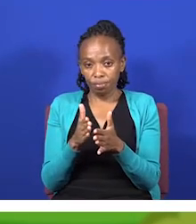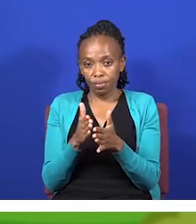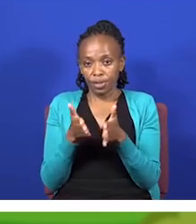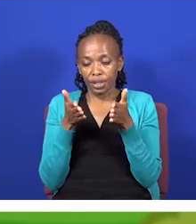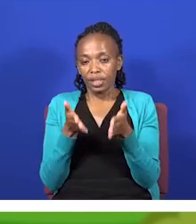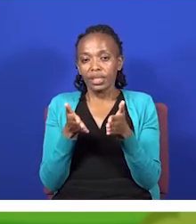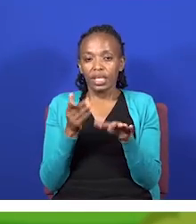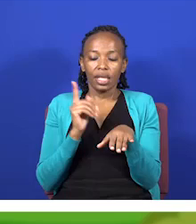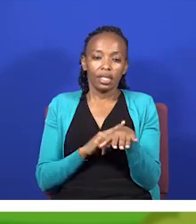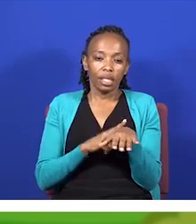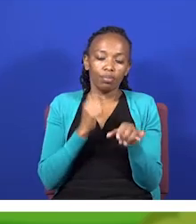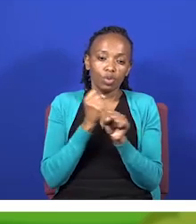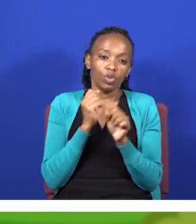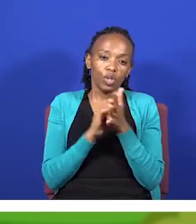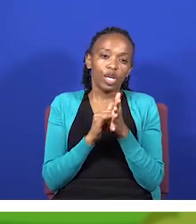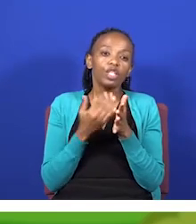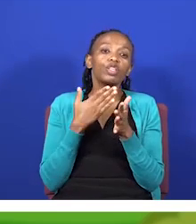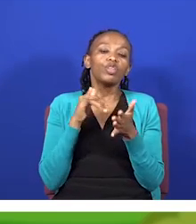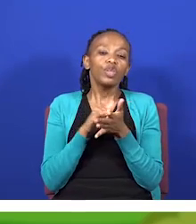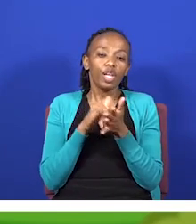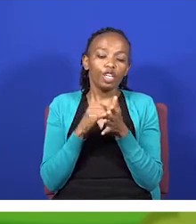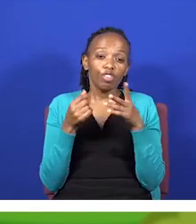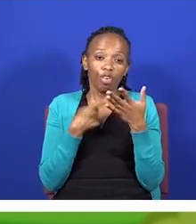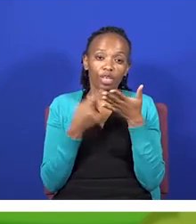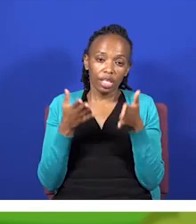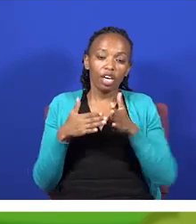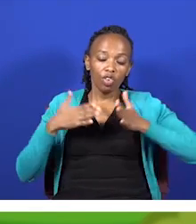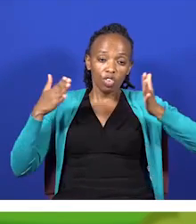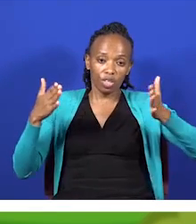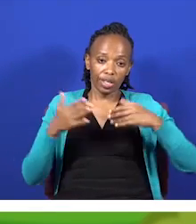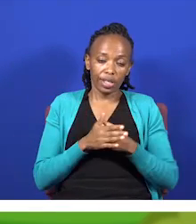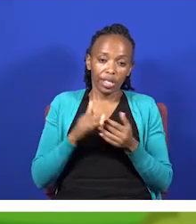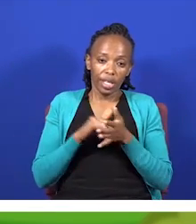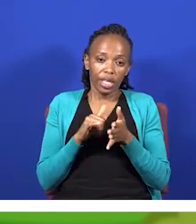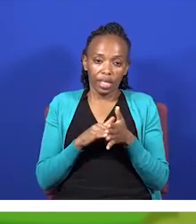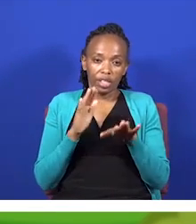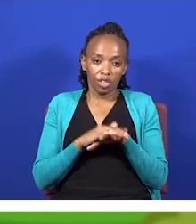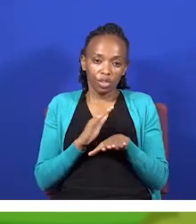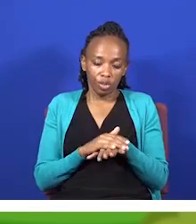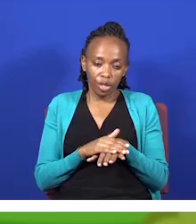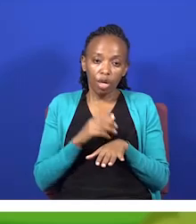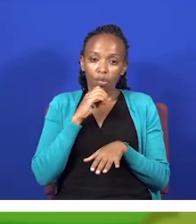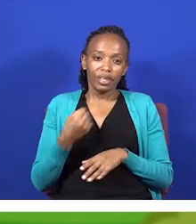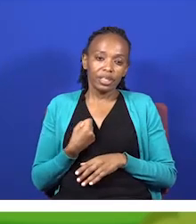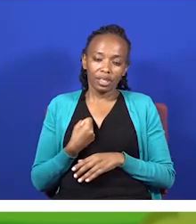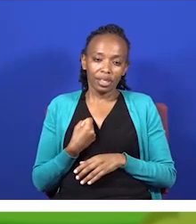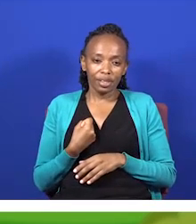this is the time to do that. Would you do that for this week? Great. That is good. Boys and